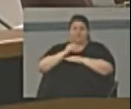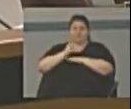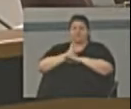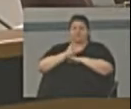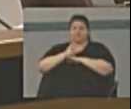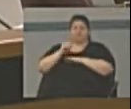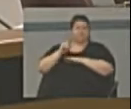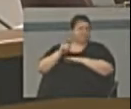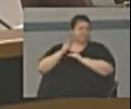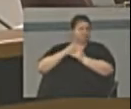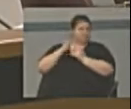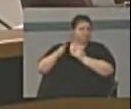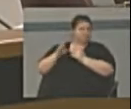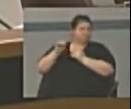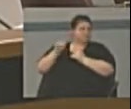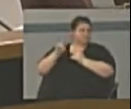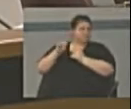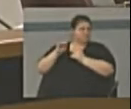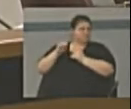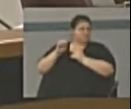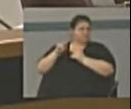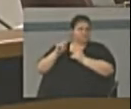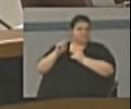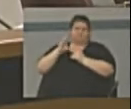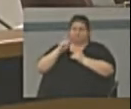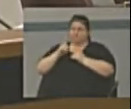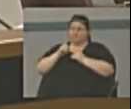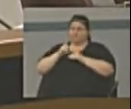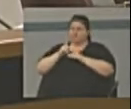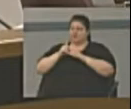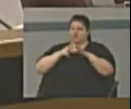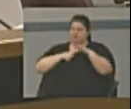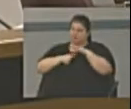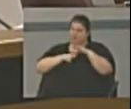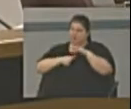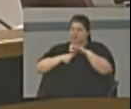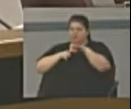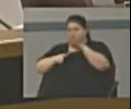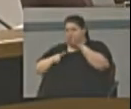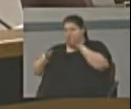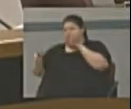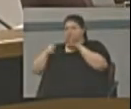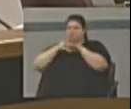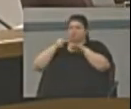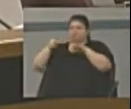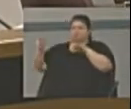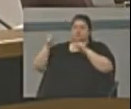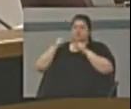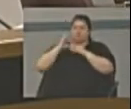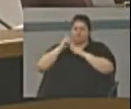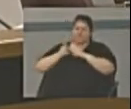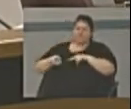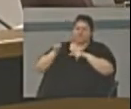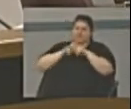fact end up as a structured parking garage. So there will be an